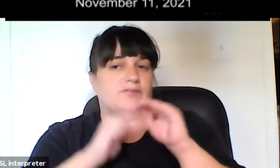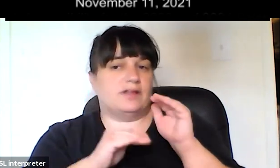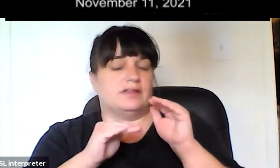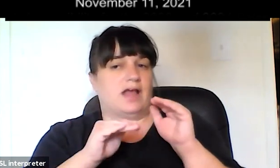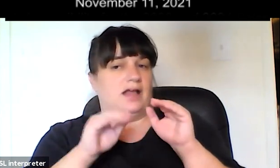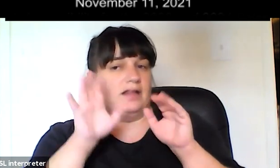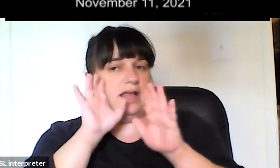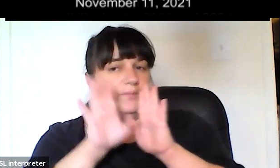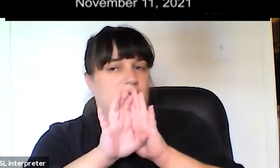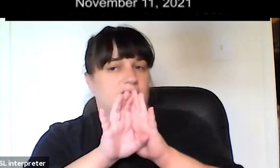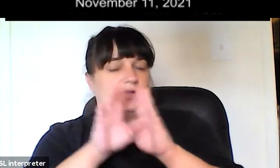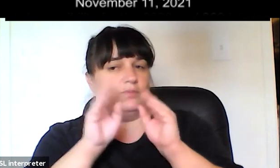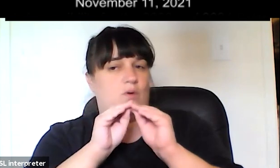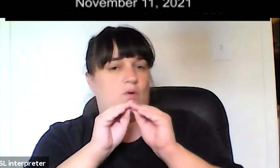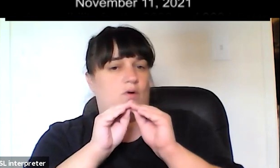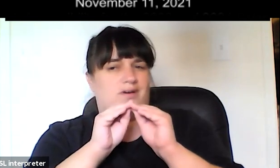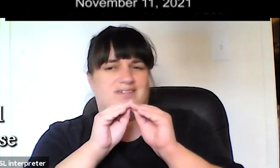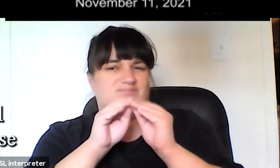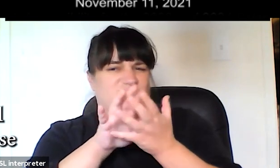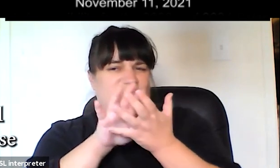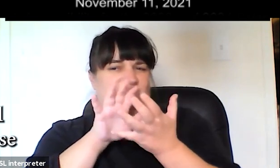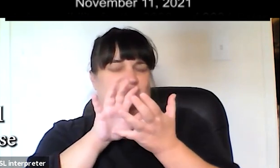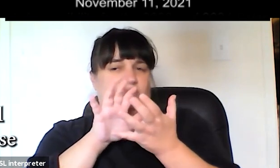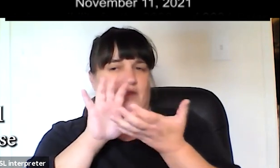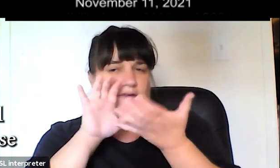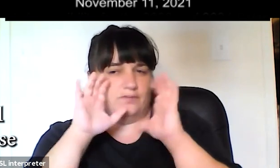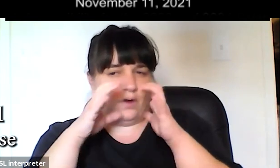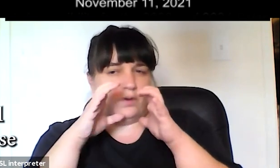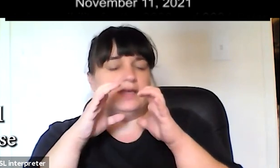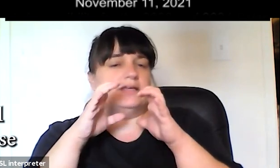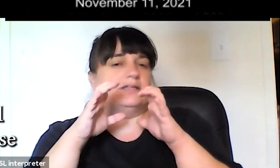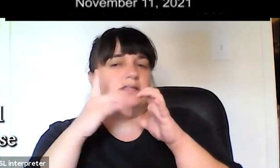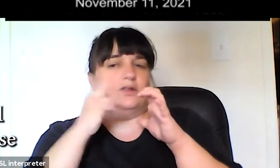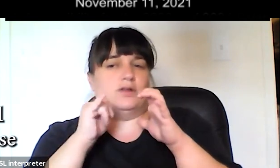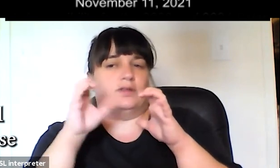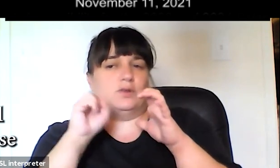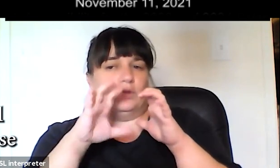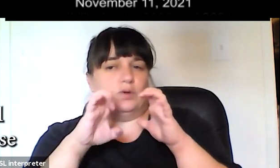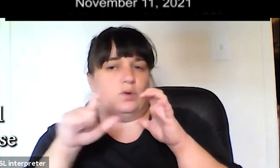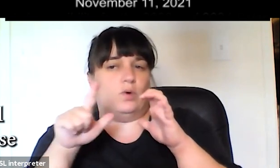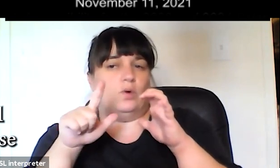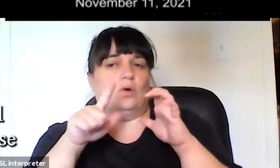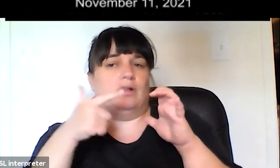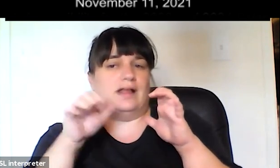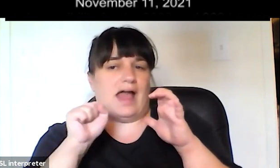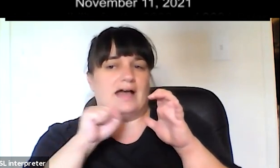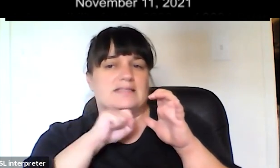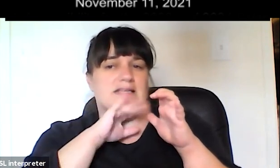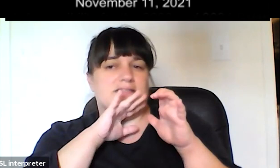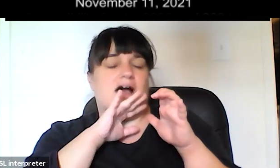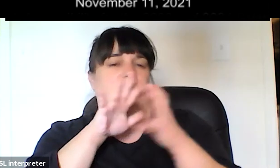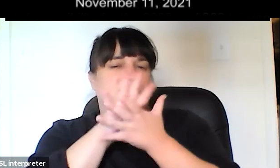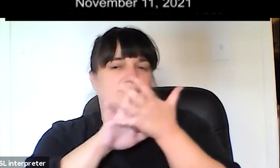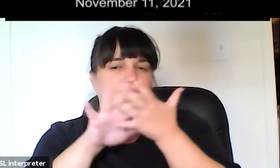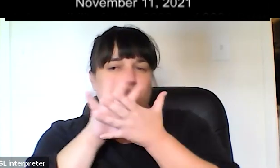light, this is now a little bit more out of focus. And we're looking at really the cool gas and dust that are making up those very sort of